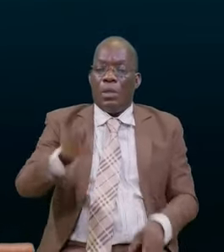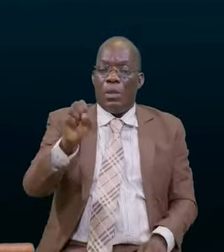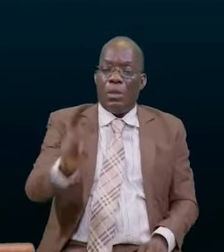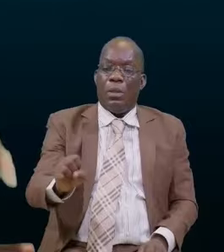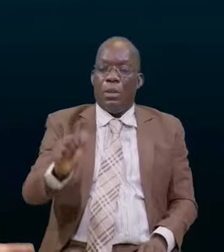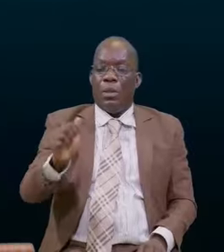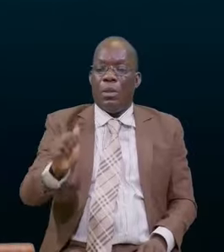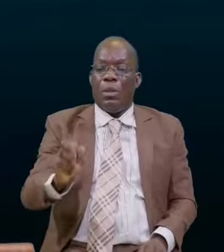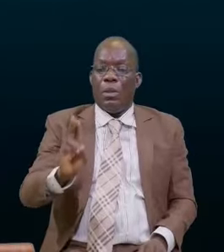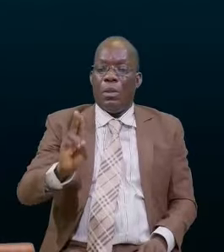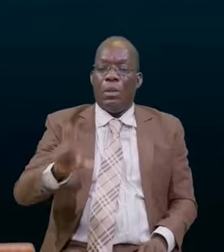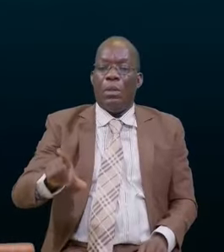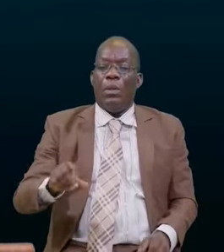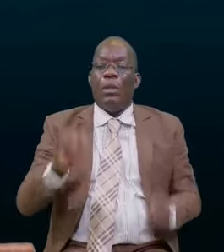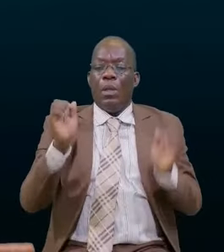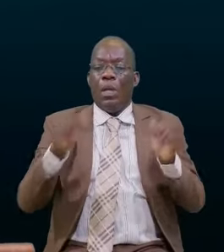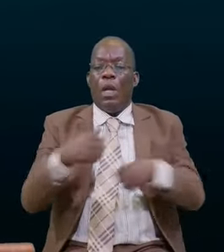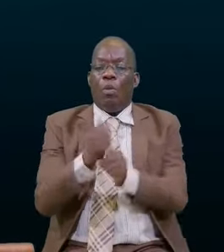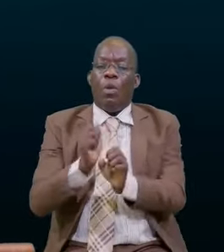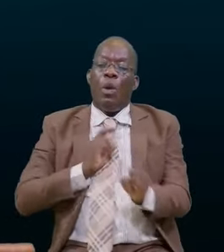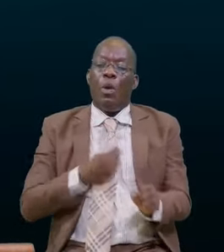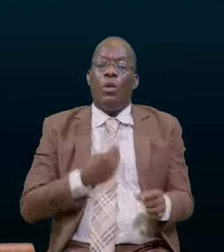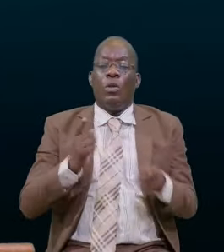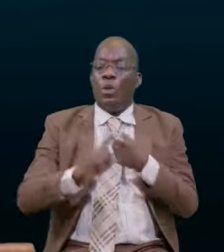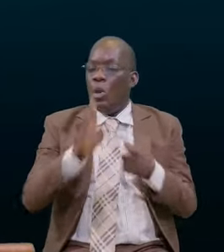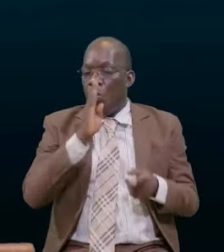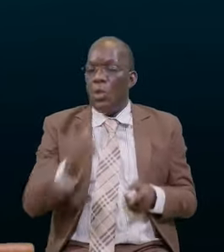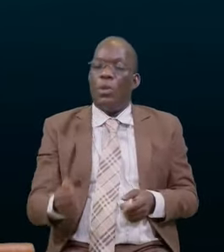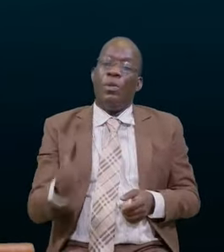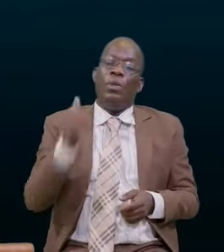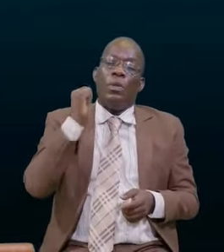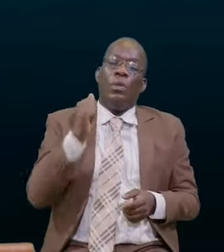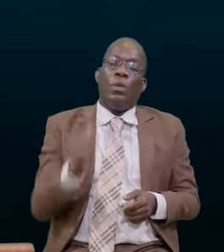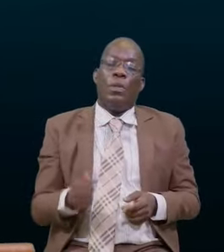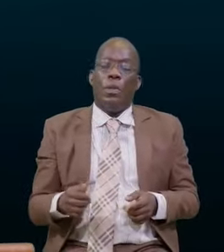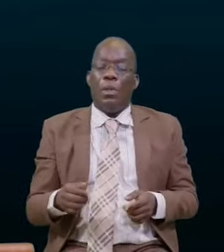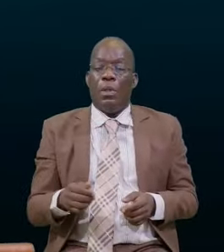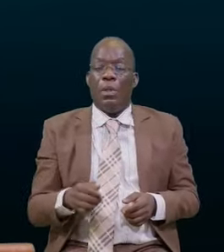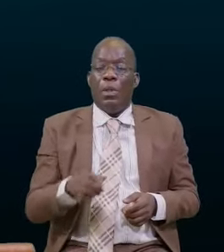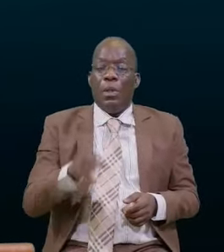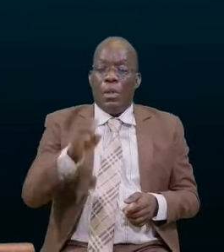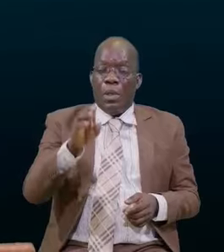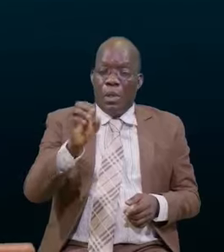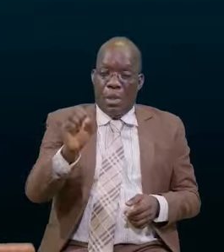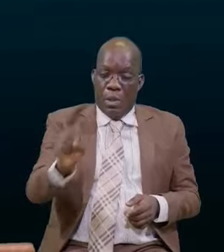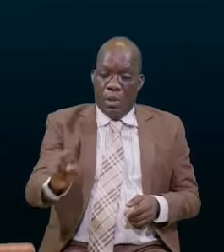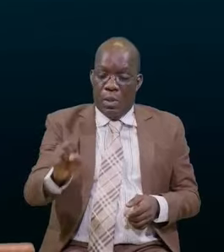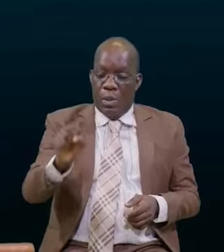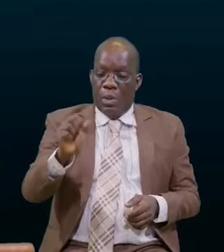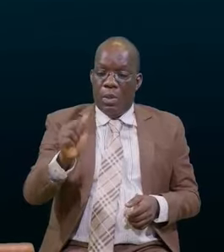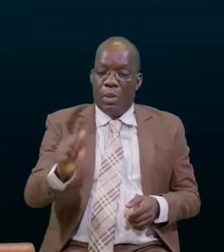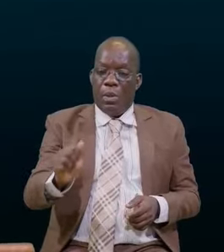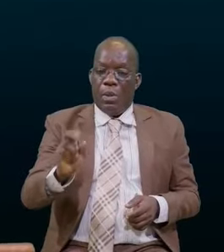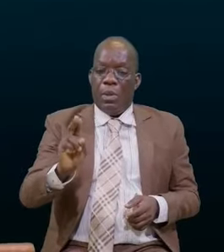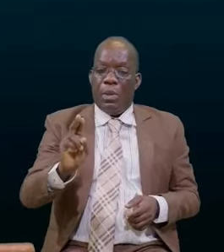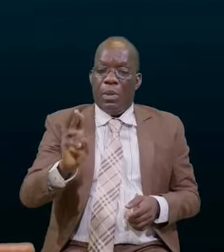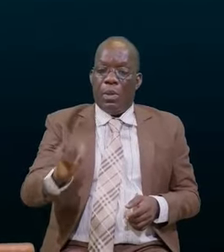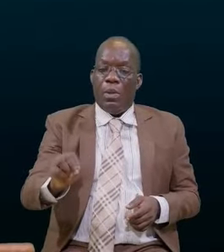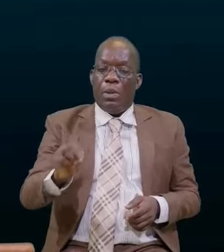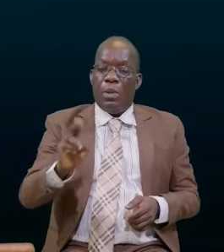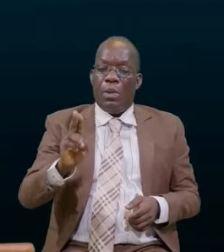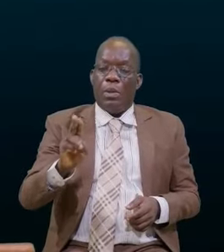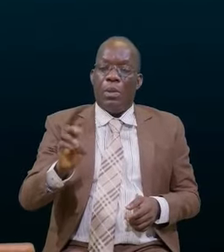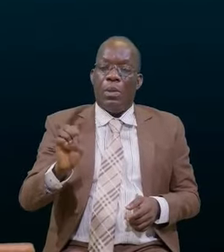make one to be rejected you can see the case of sa Sal told sa wait for me before you go to the battle but